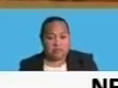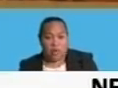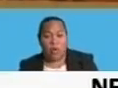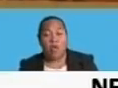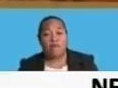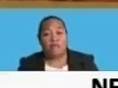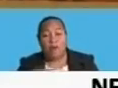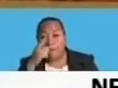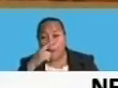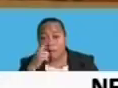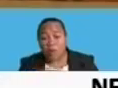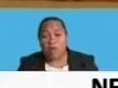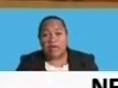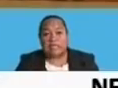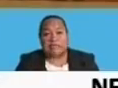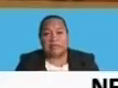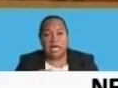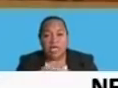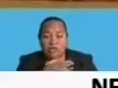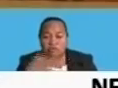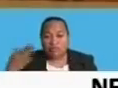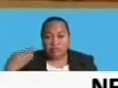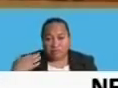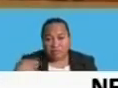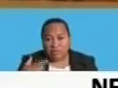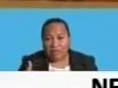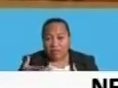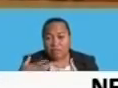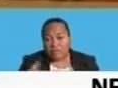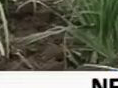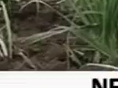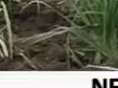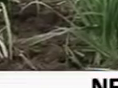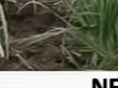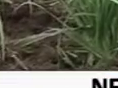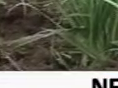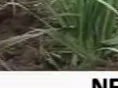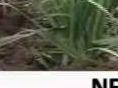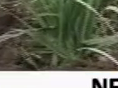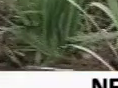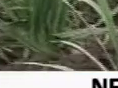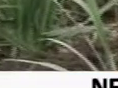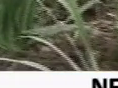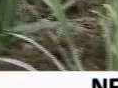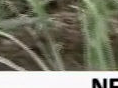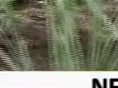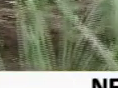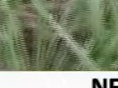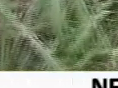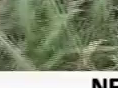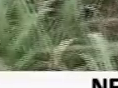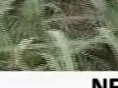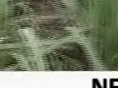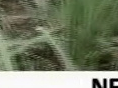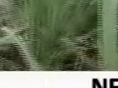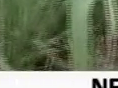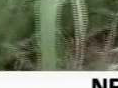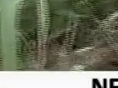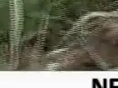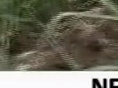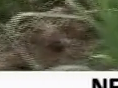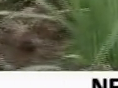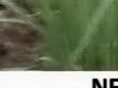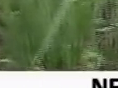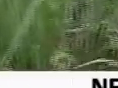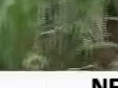Fiji, and this mess will be for the rest of us to clean up. The NFP leader also claims the government's plan to